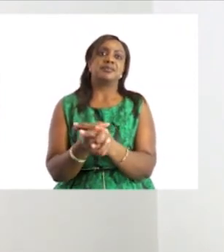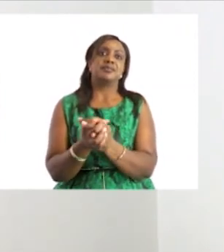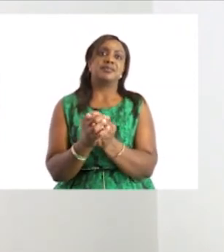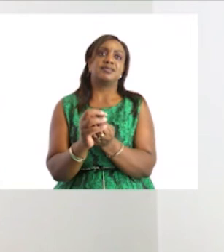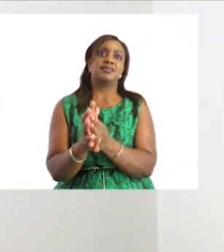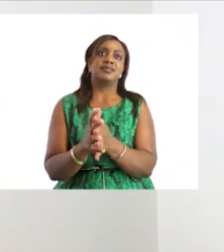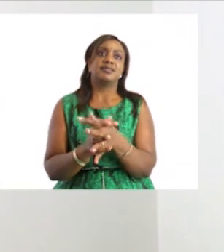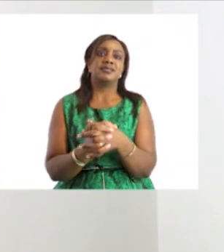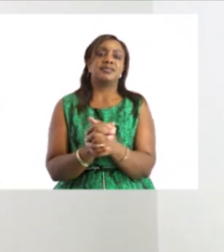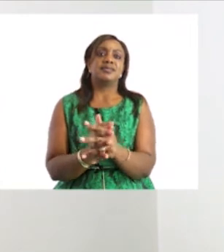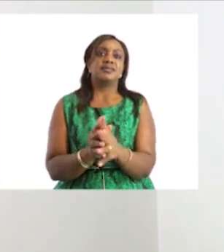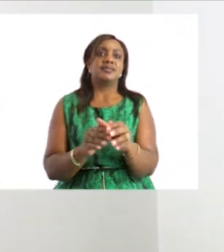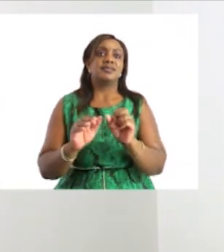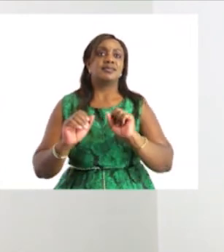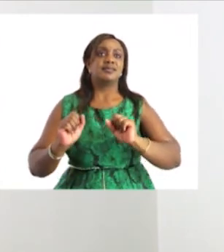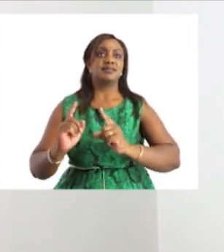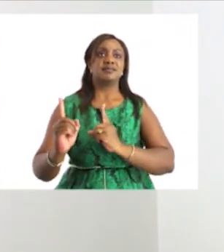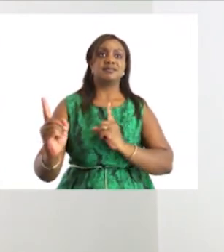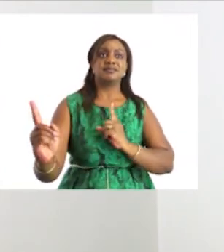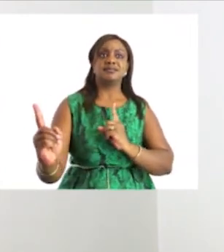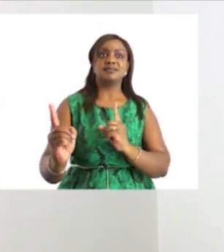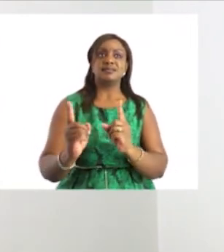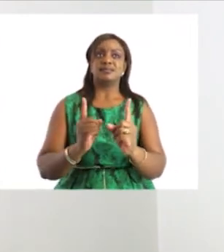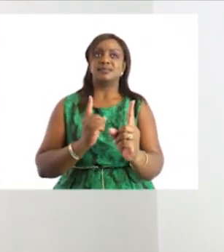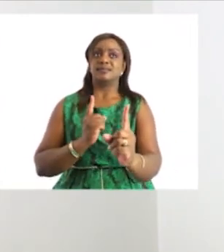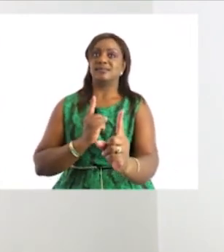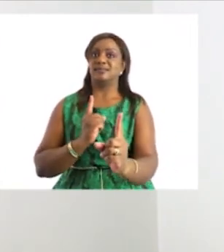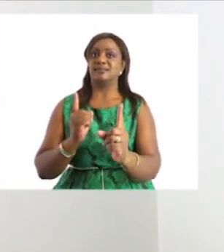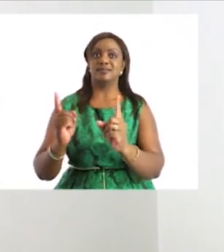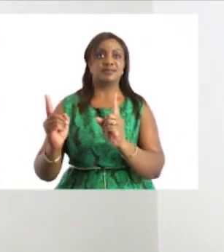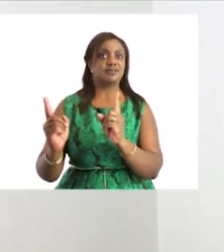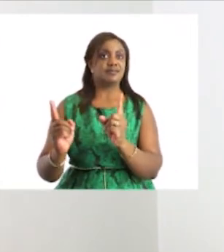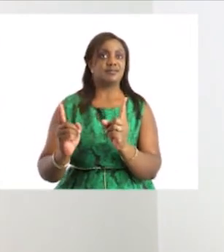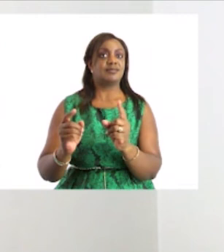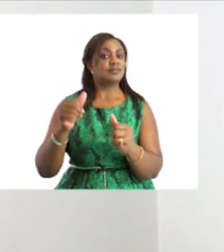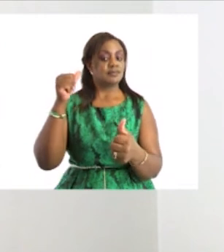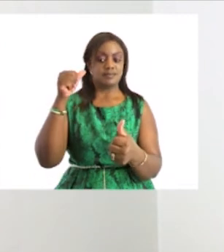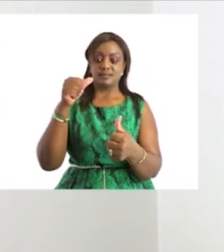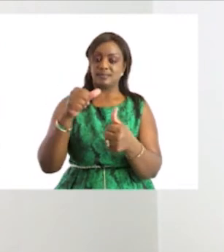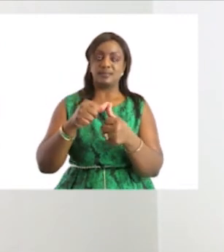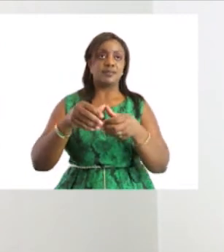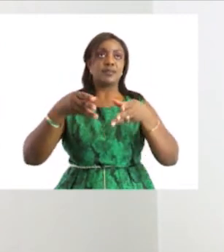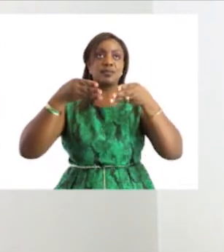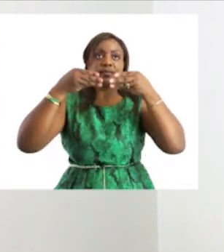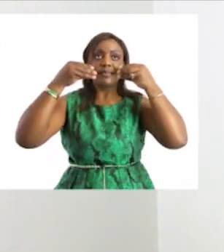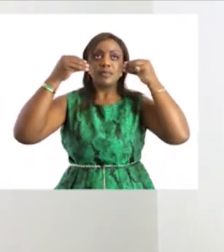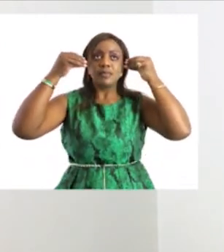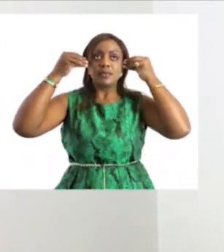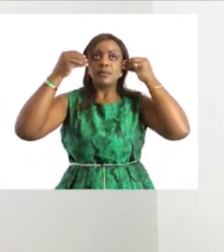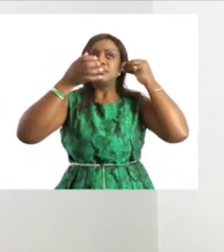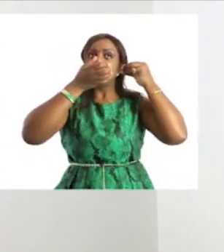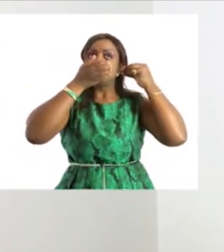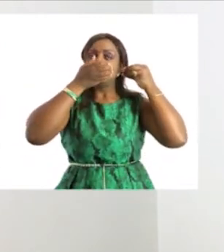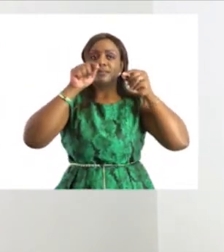hand and do the distance drill all the time. Don't forget to wear your mask. And from